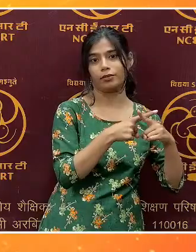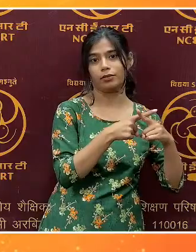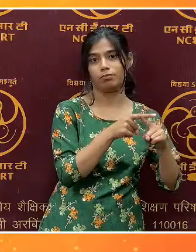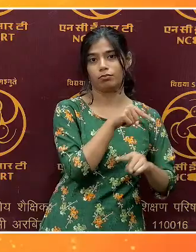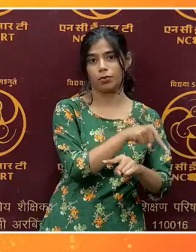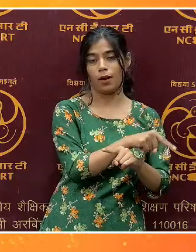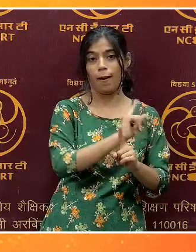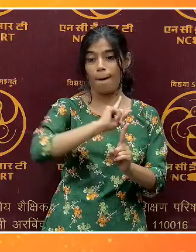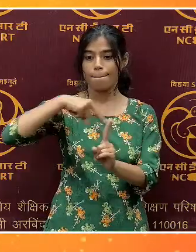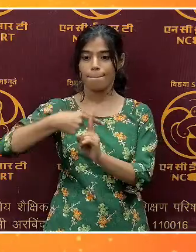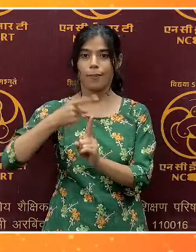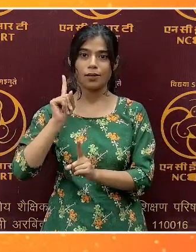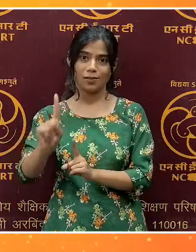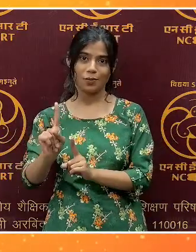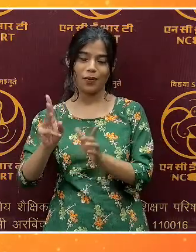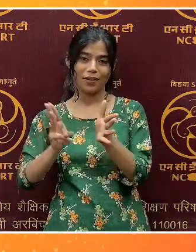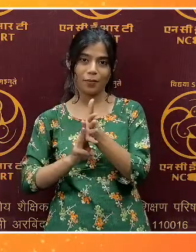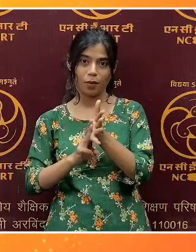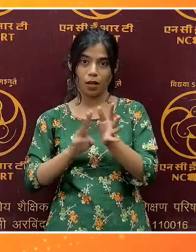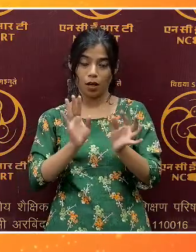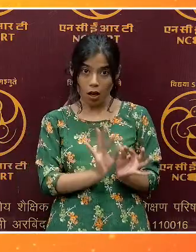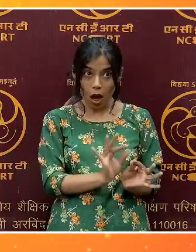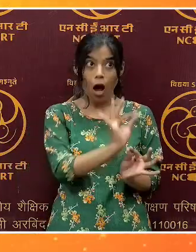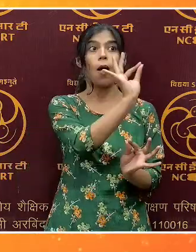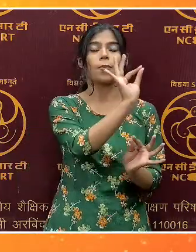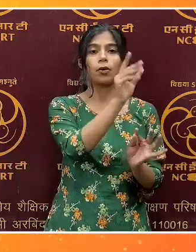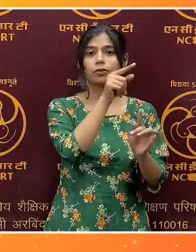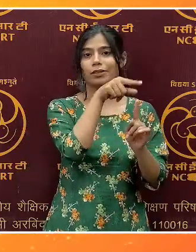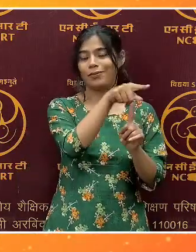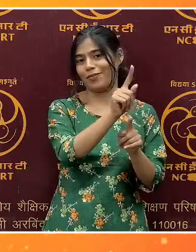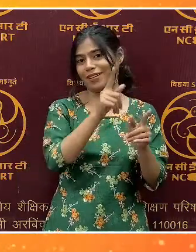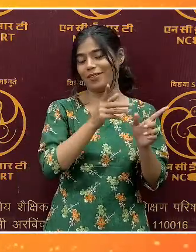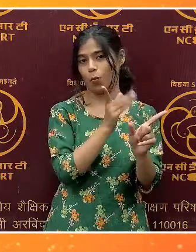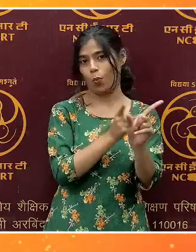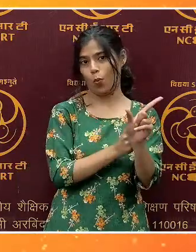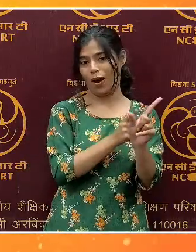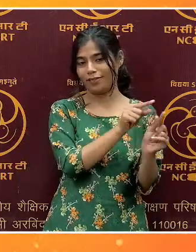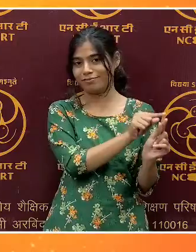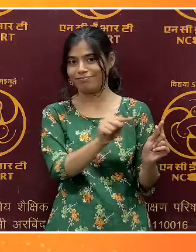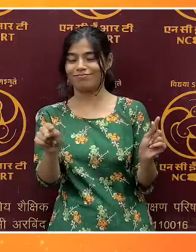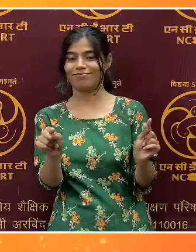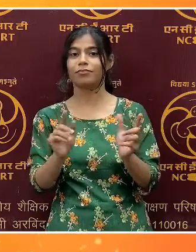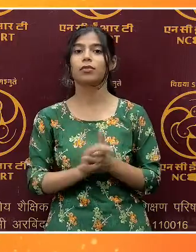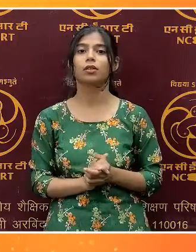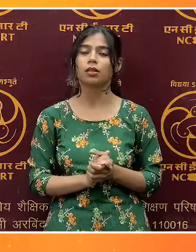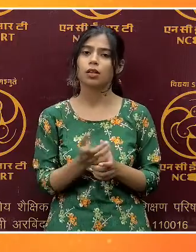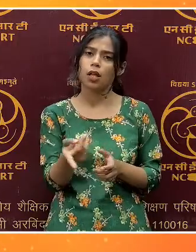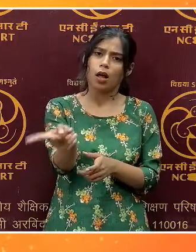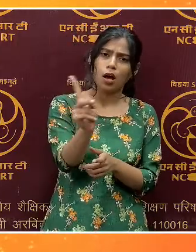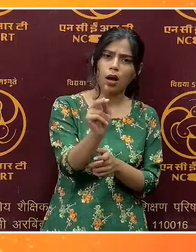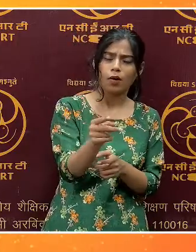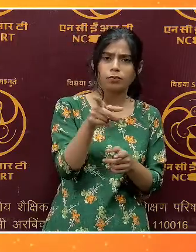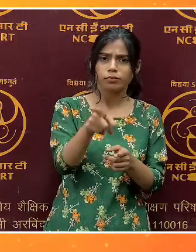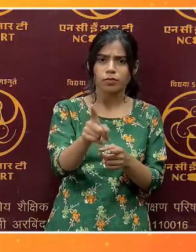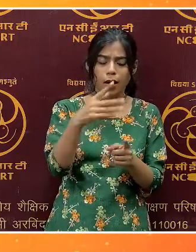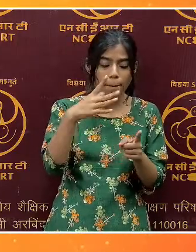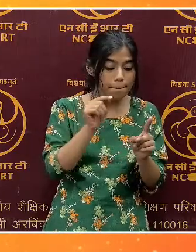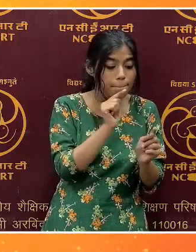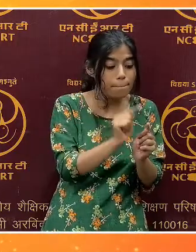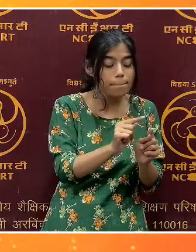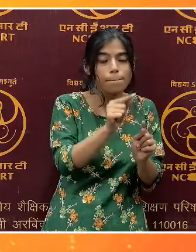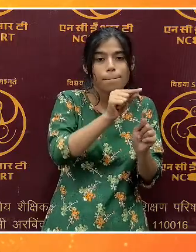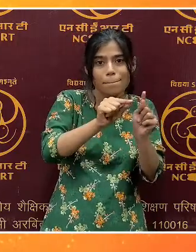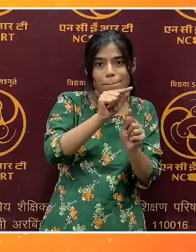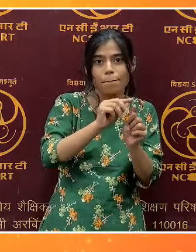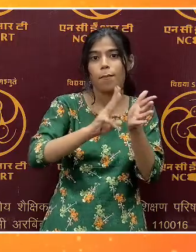+1 meter means 1 meter above the x axis in y direction. So, again you can mark the final position of the